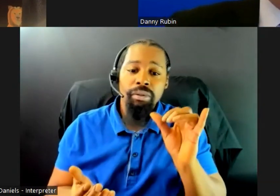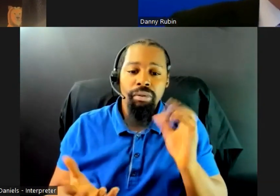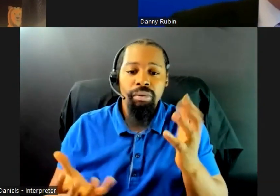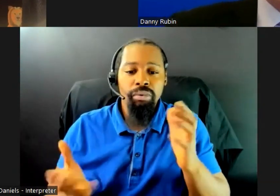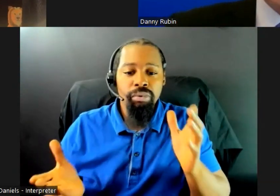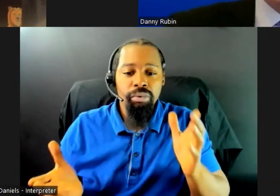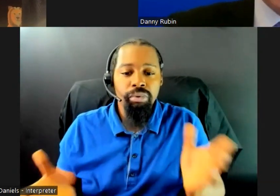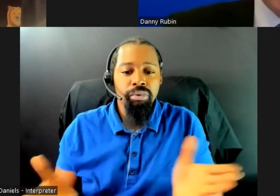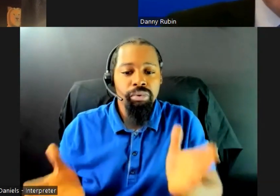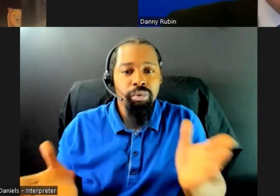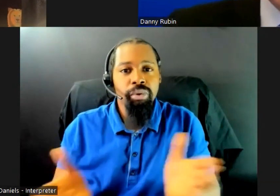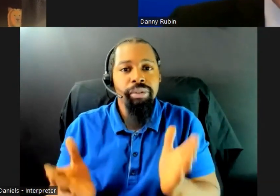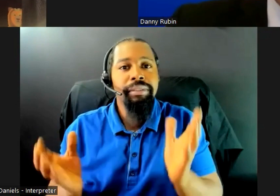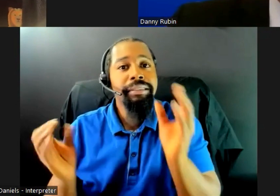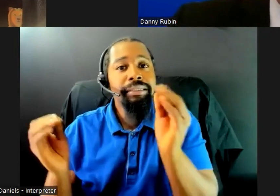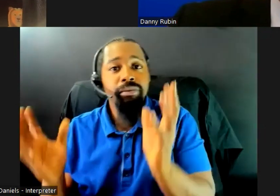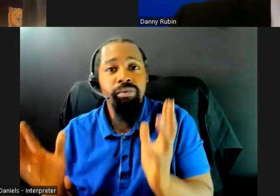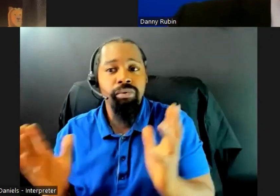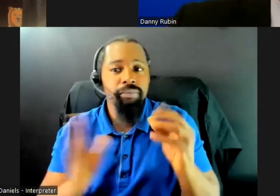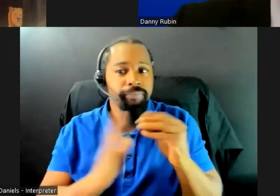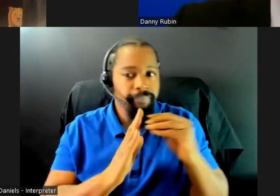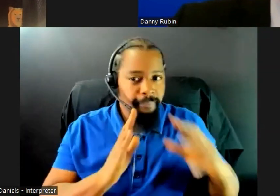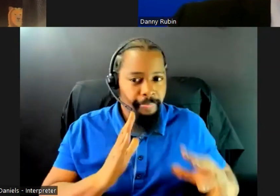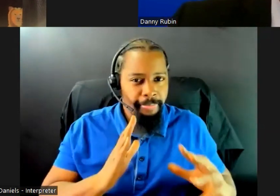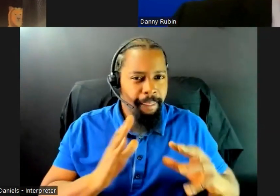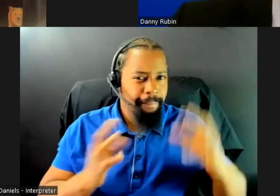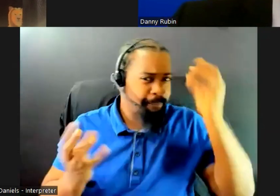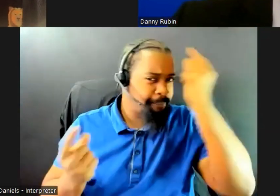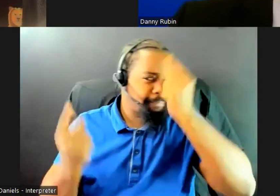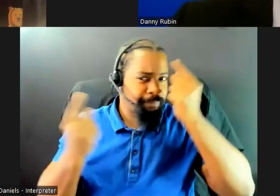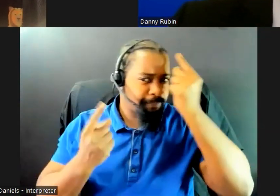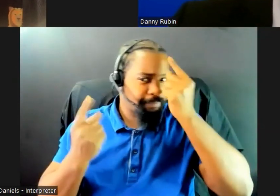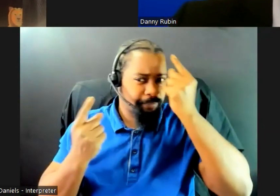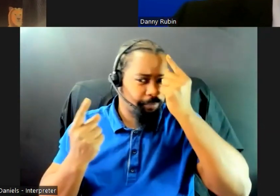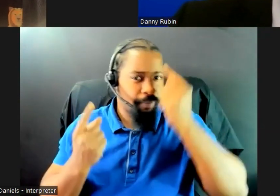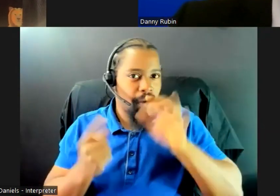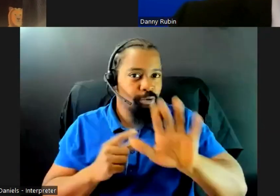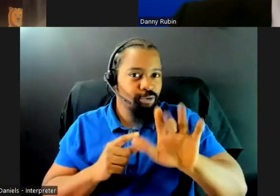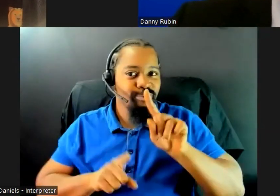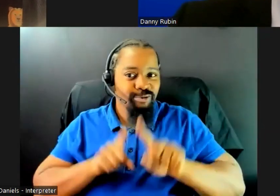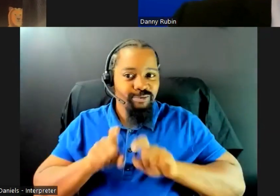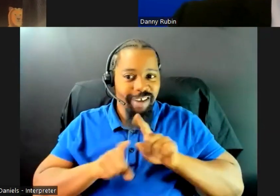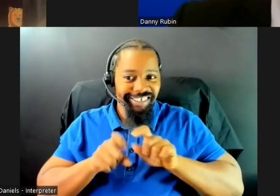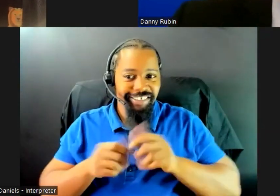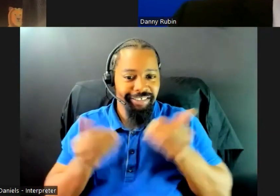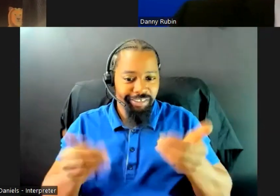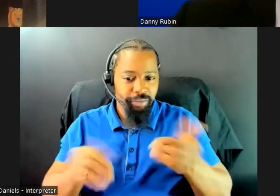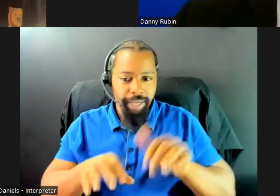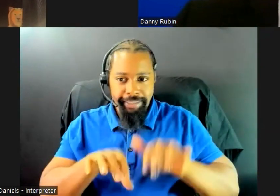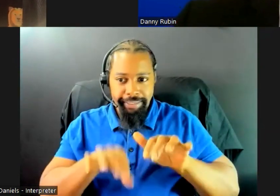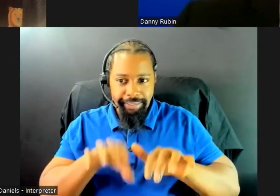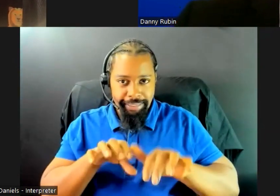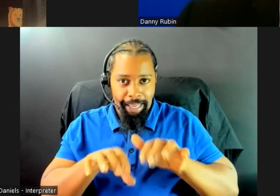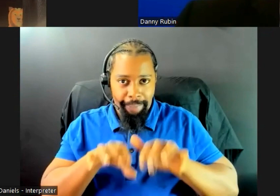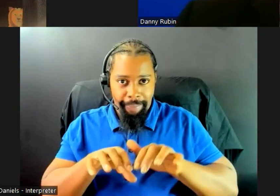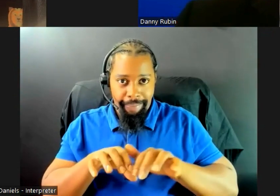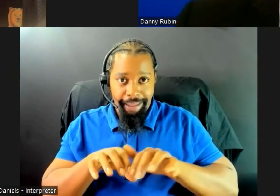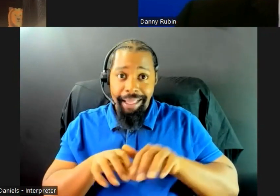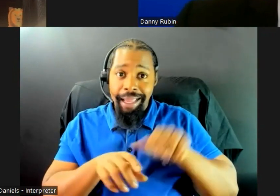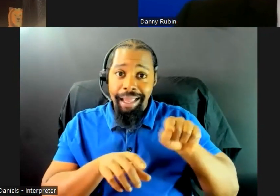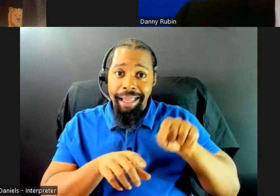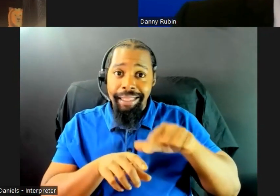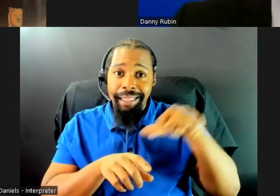teachers to and students start to put your questions in the Q&A area in